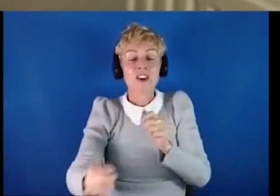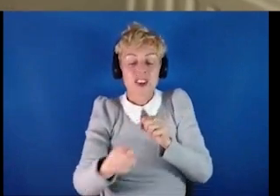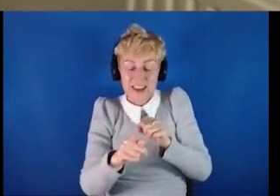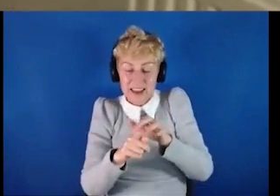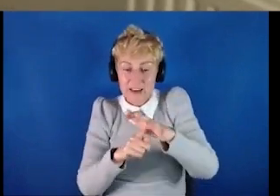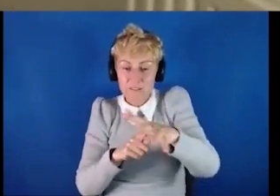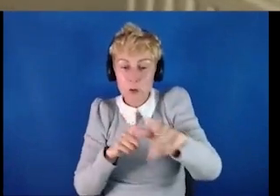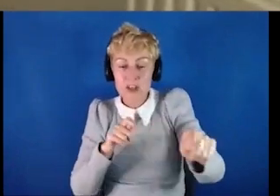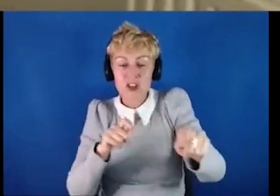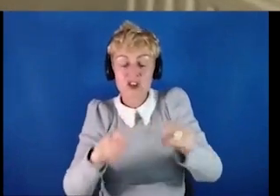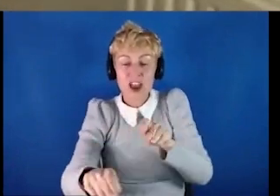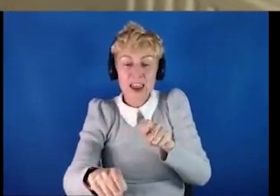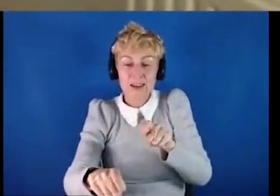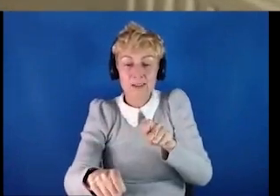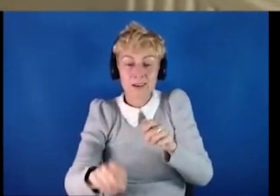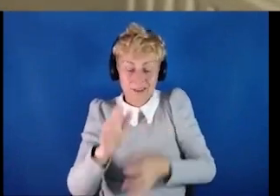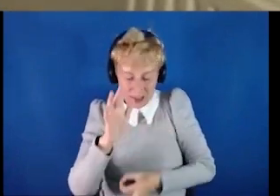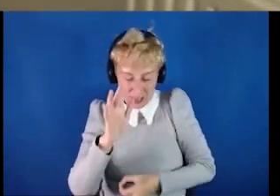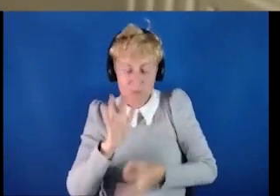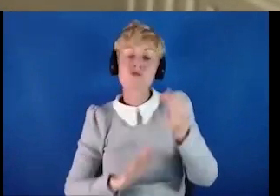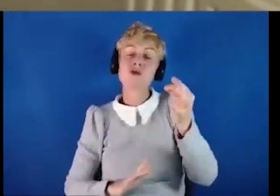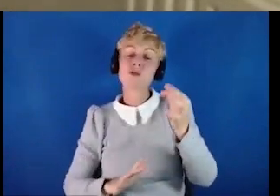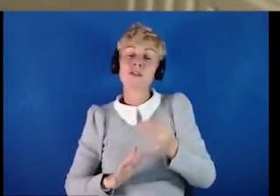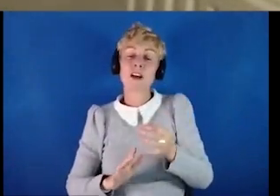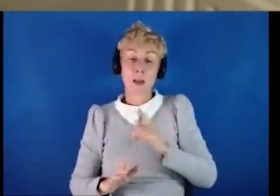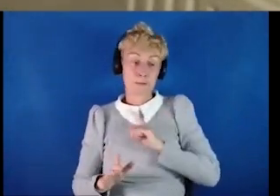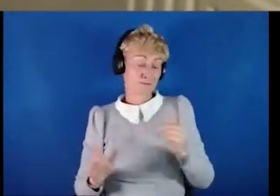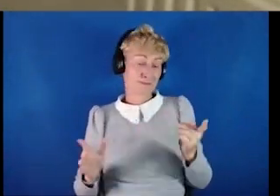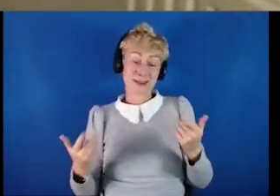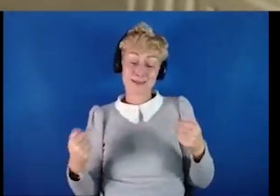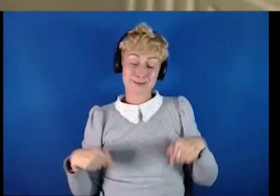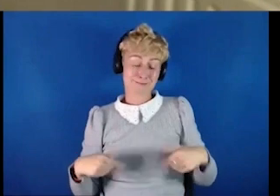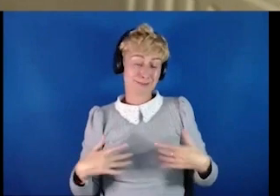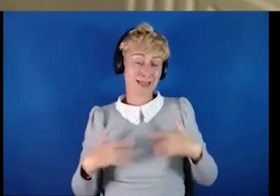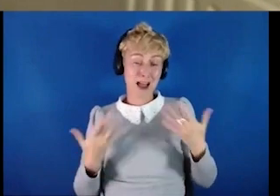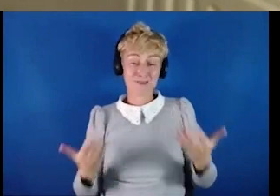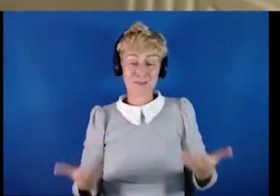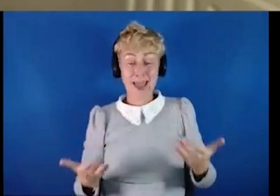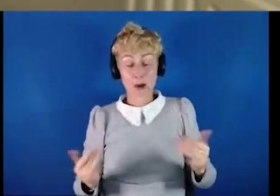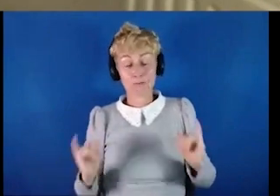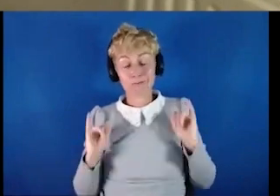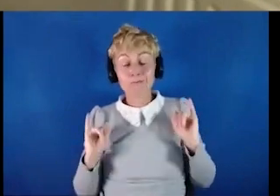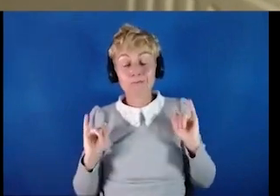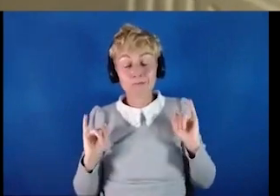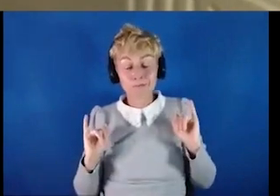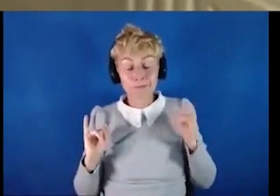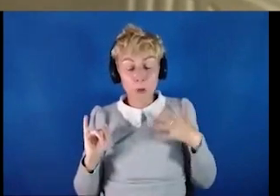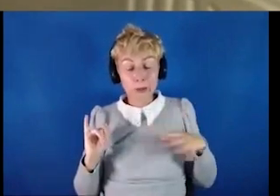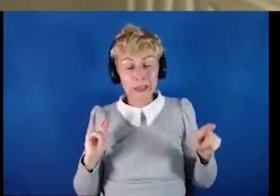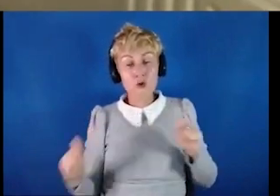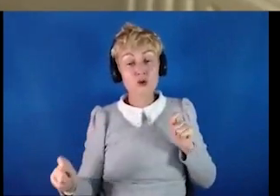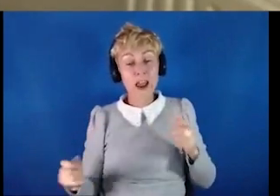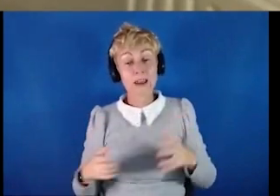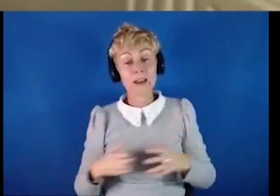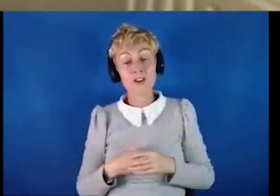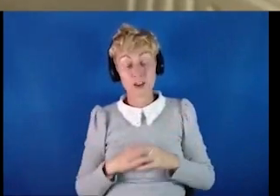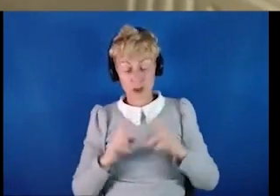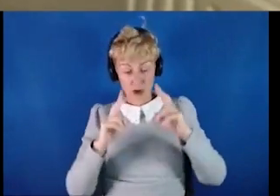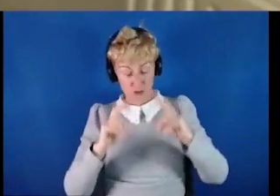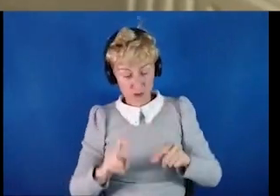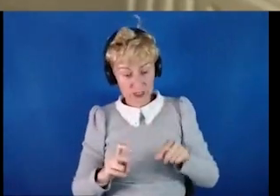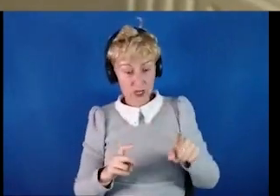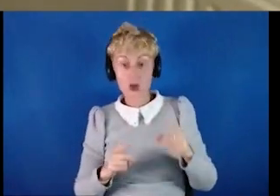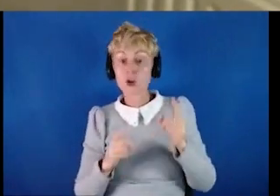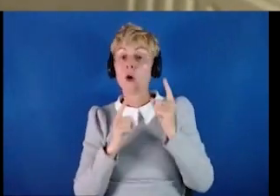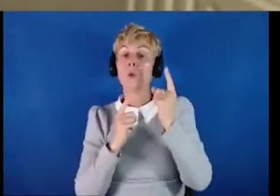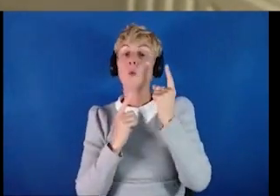so horrible, because we're in a situation where things are pretty horrible and we need to change them. Research is one of the tools we can do